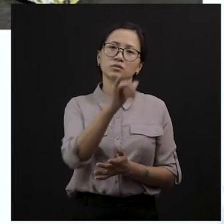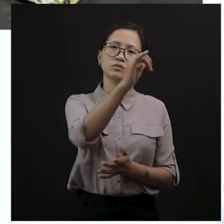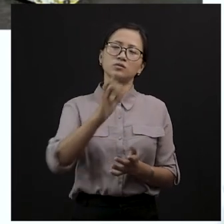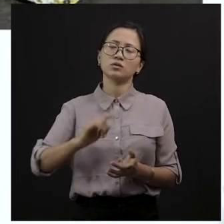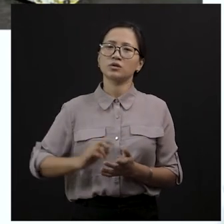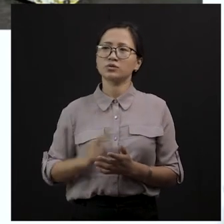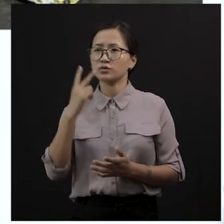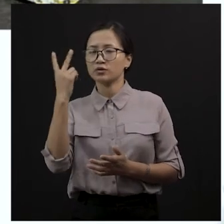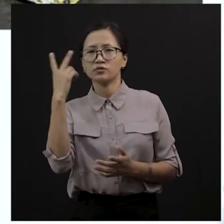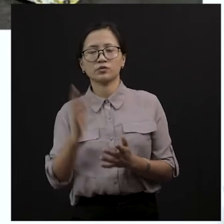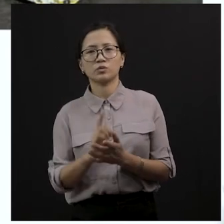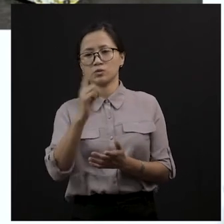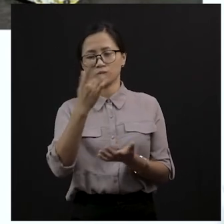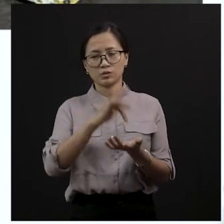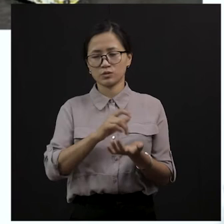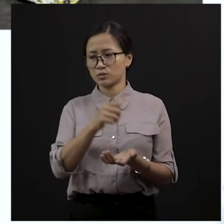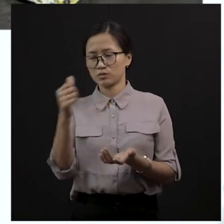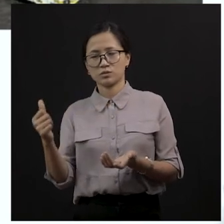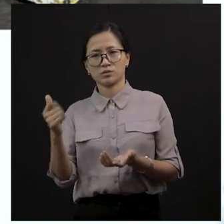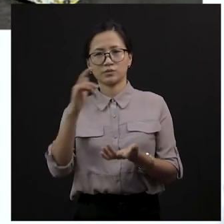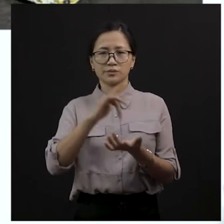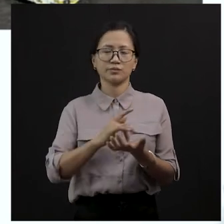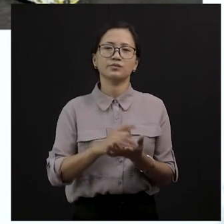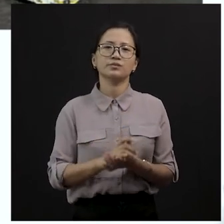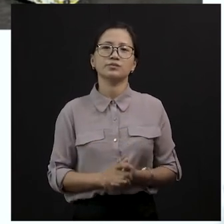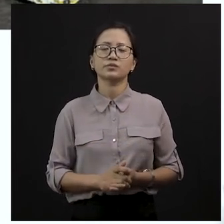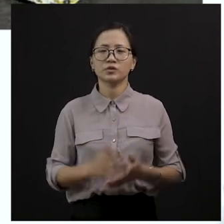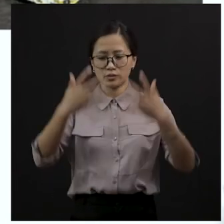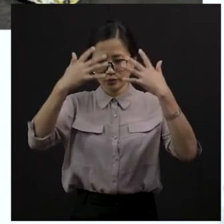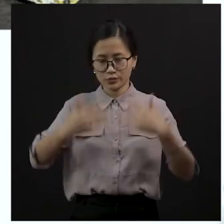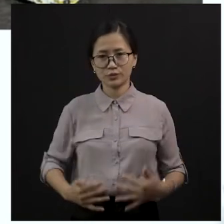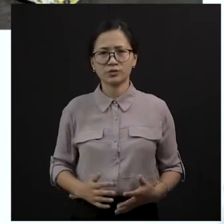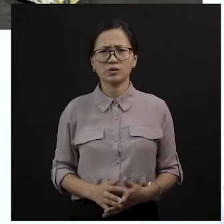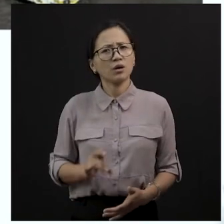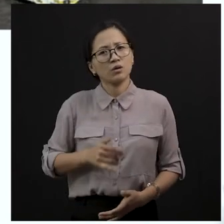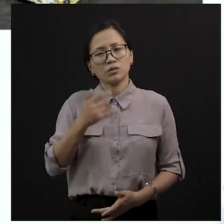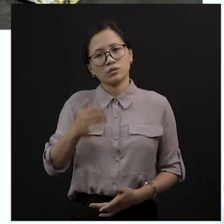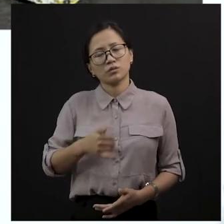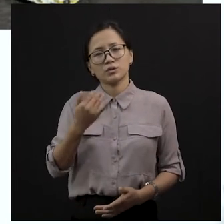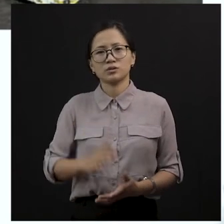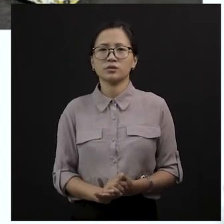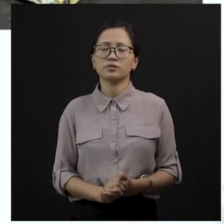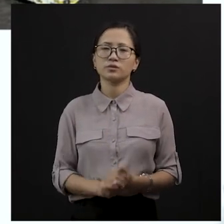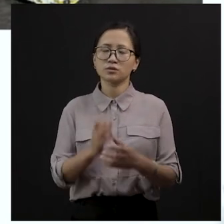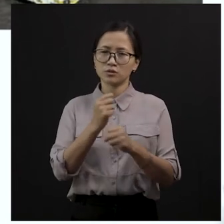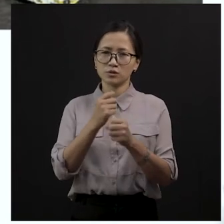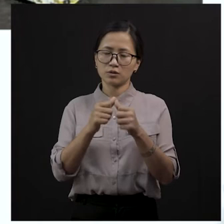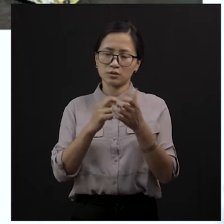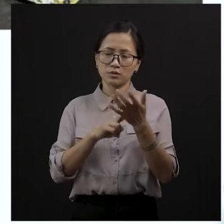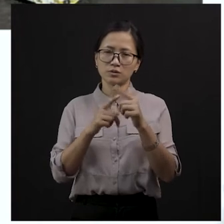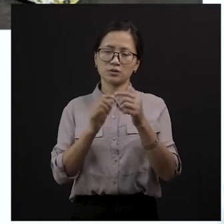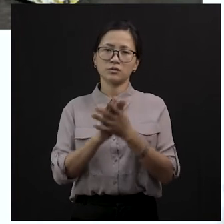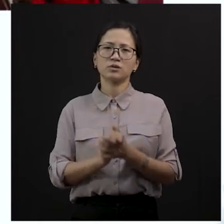to travel from one place to another. So now, the human's wish are granted, right? We wanted to fly like the birds, now we can